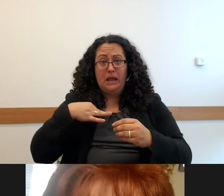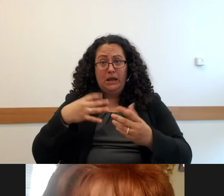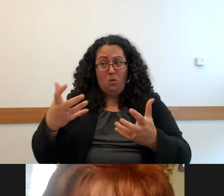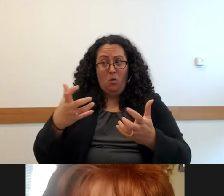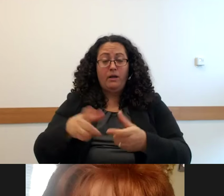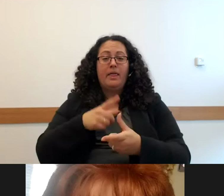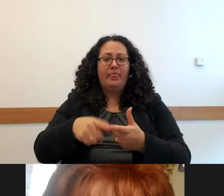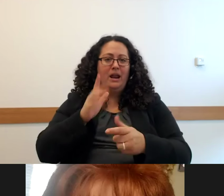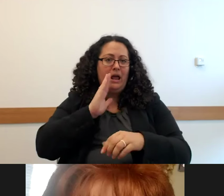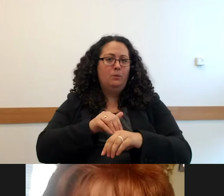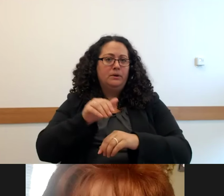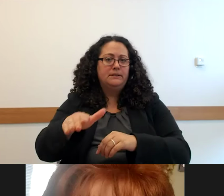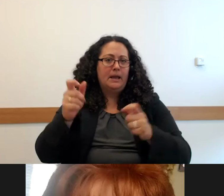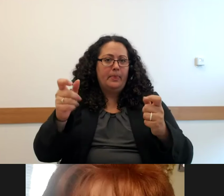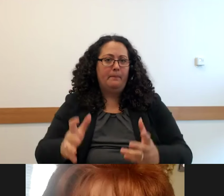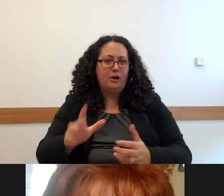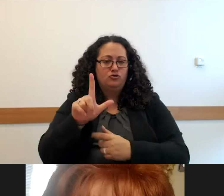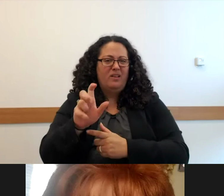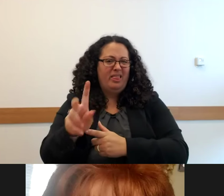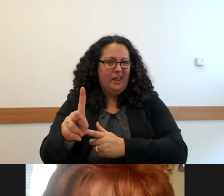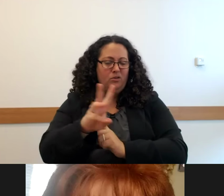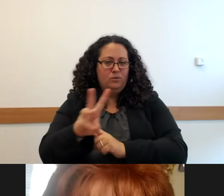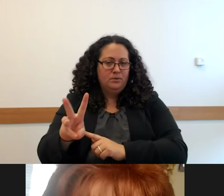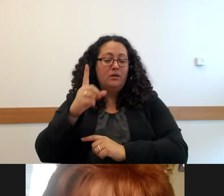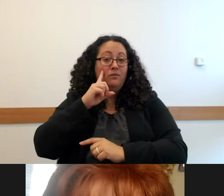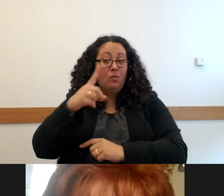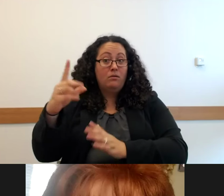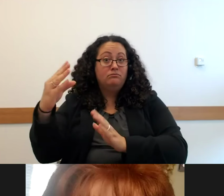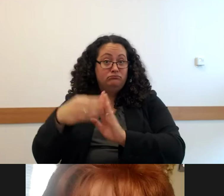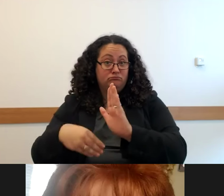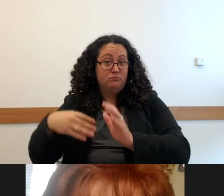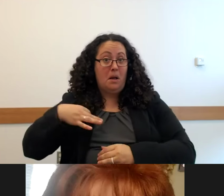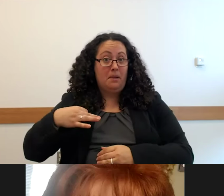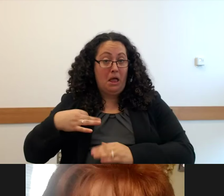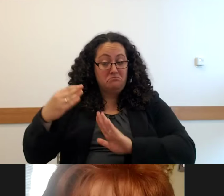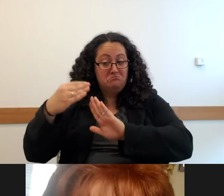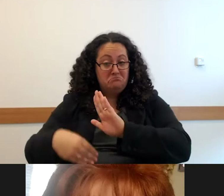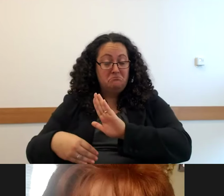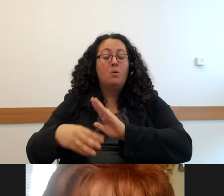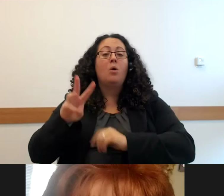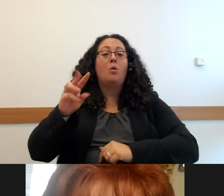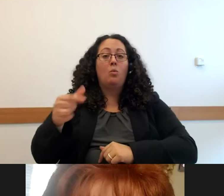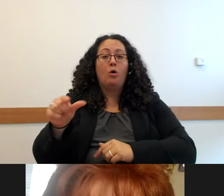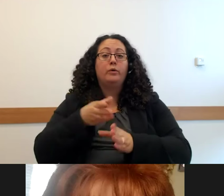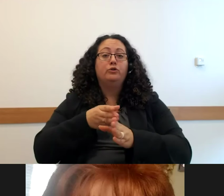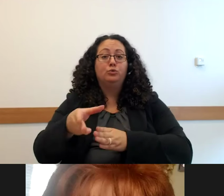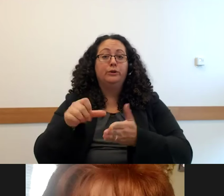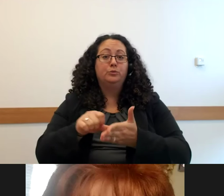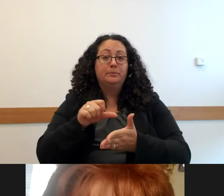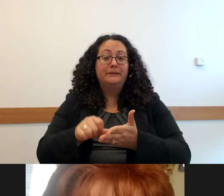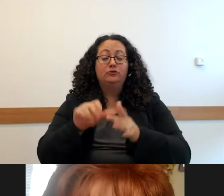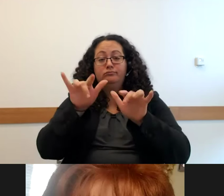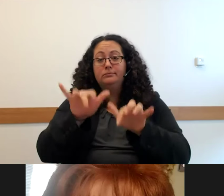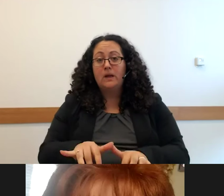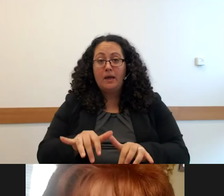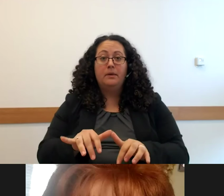can send that store manager a link for the candidate to apply through. It'll go to the Walgreens careers page. They type in the